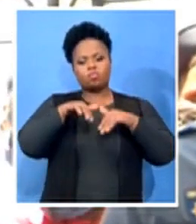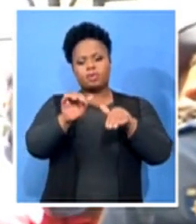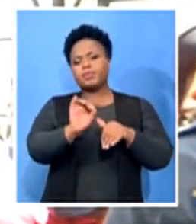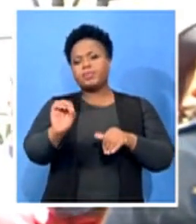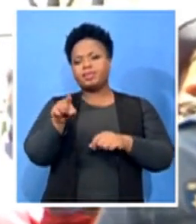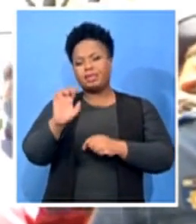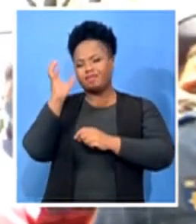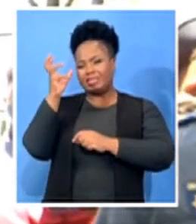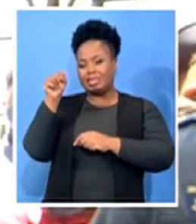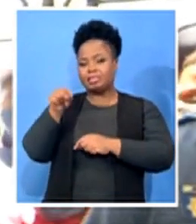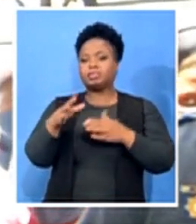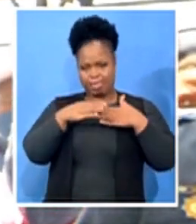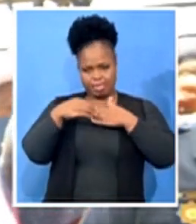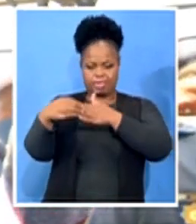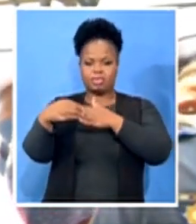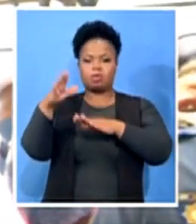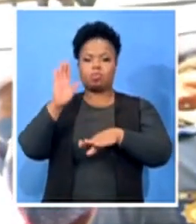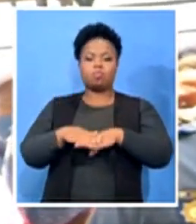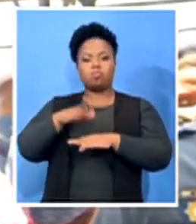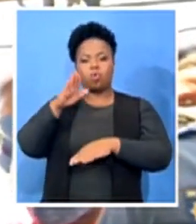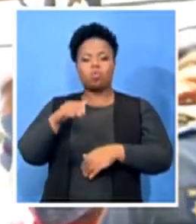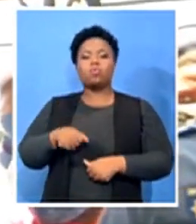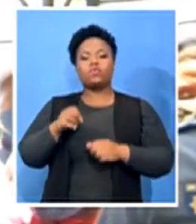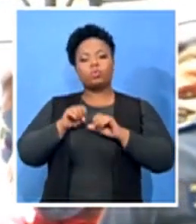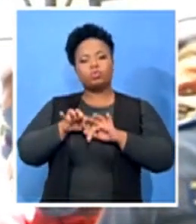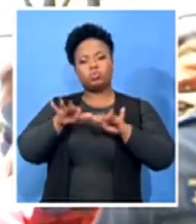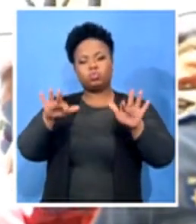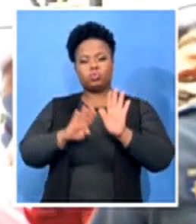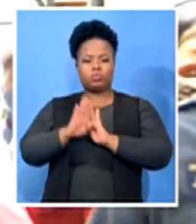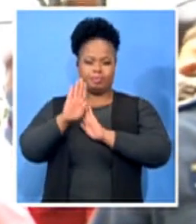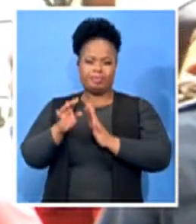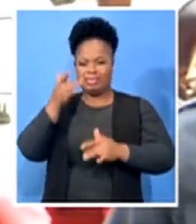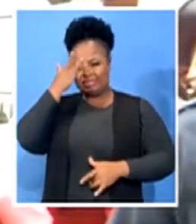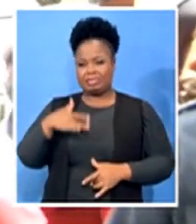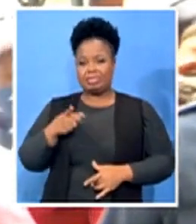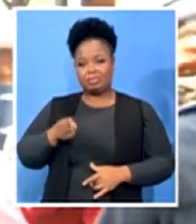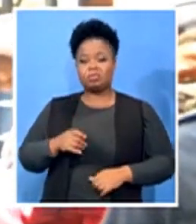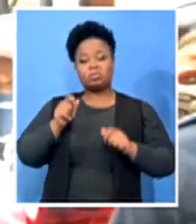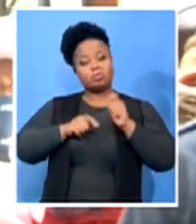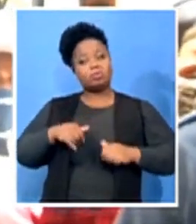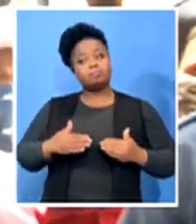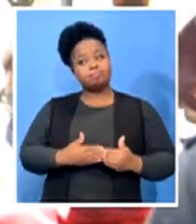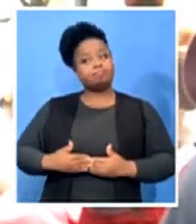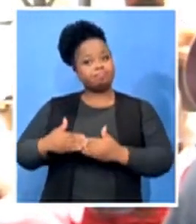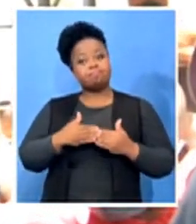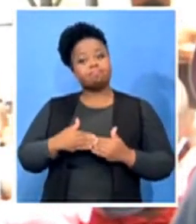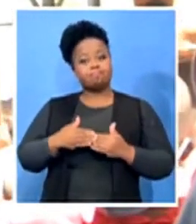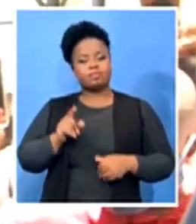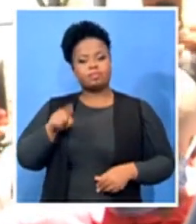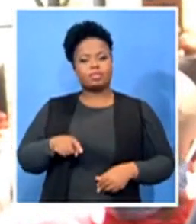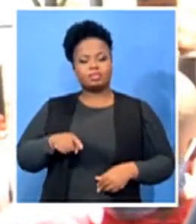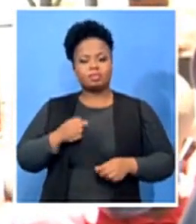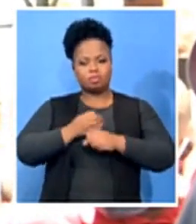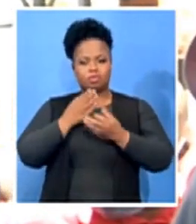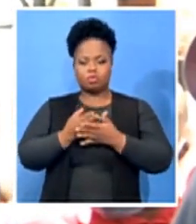terms of the new infections. So people, they need to behave and make sure that they follow all the protocols, starting